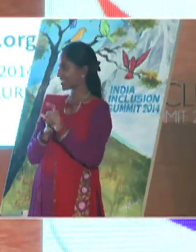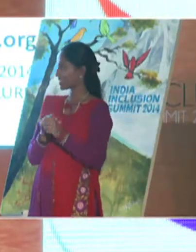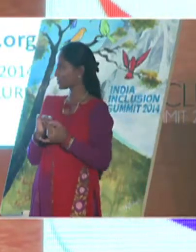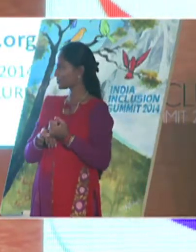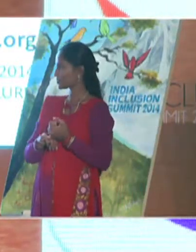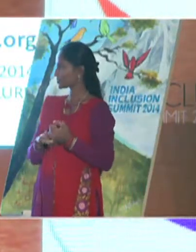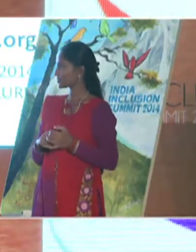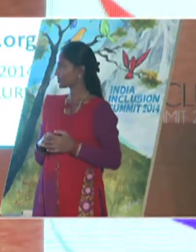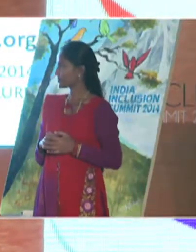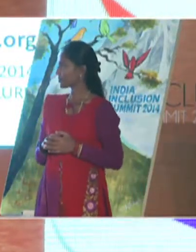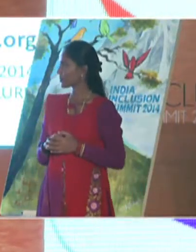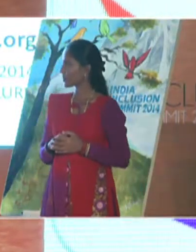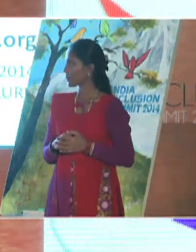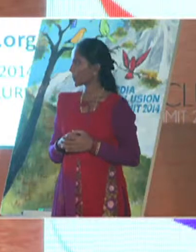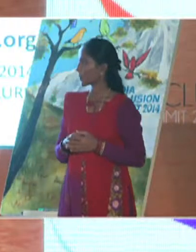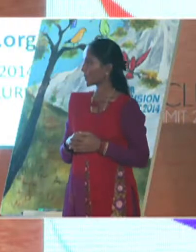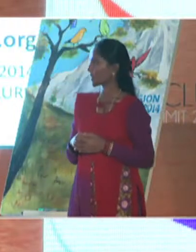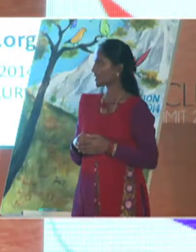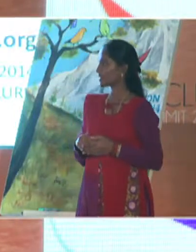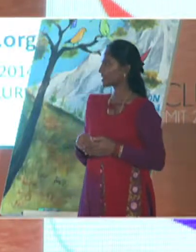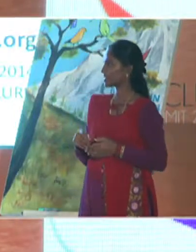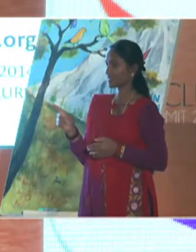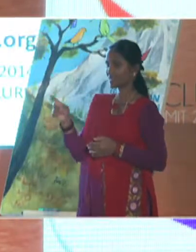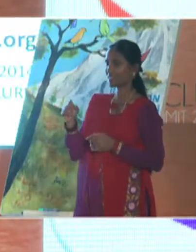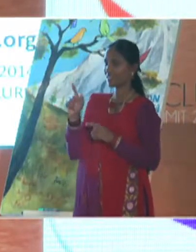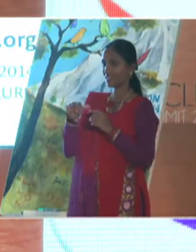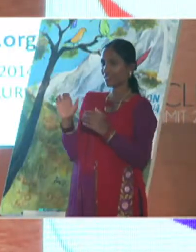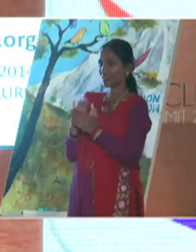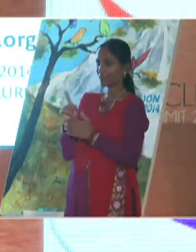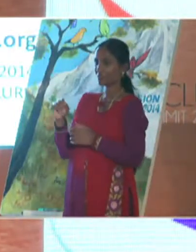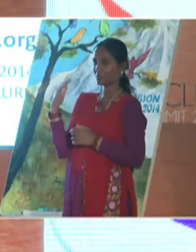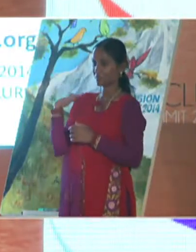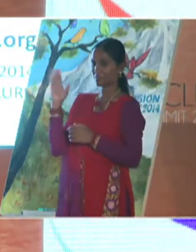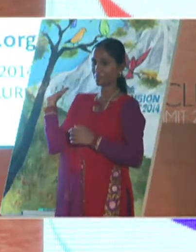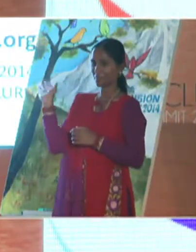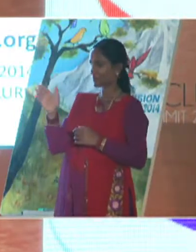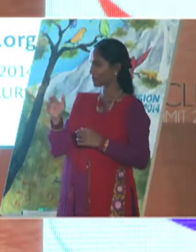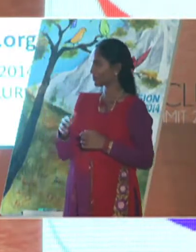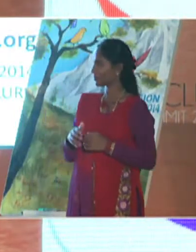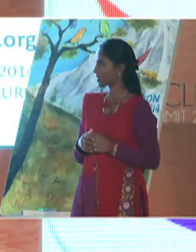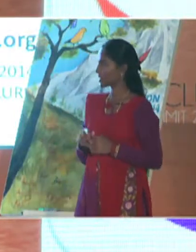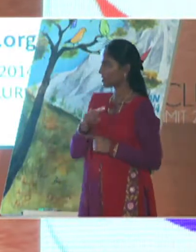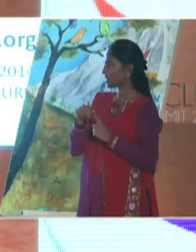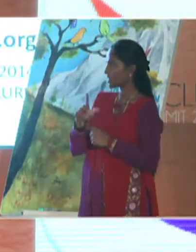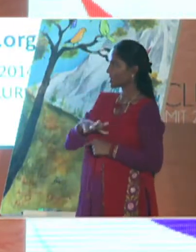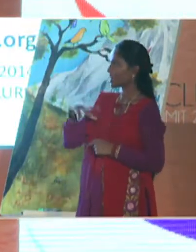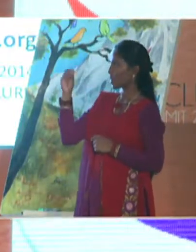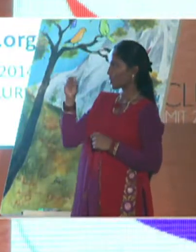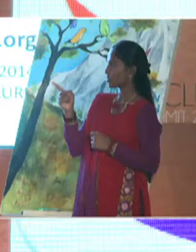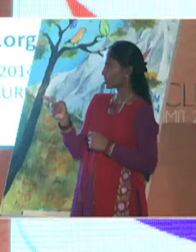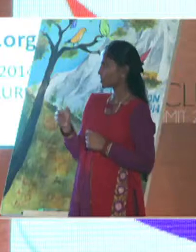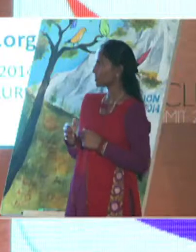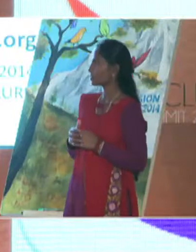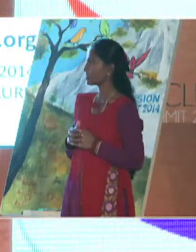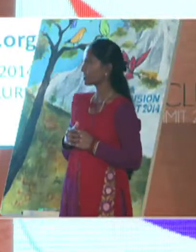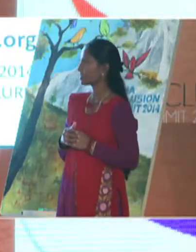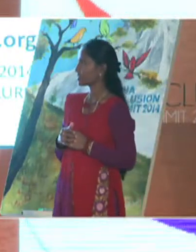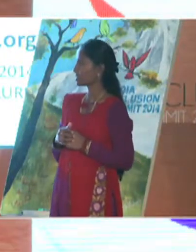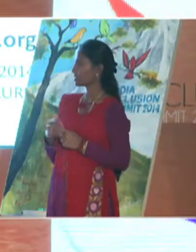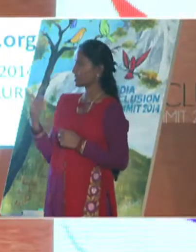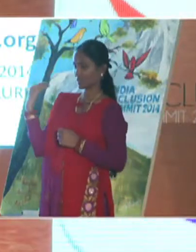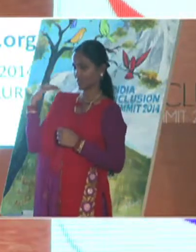my classmates finding out, they came and then smacked me on the back. I became outcast because they didn't want to deal with me because how